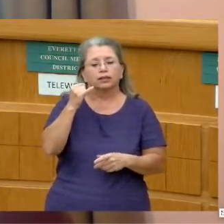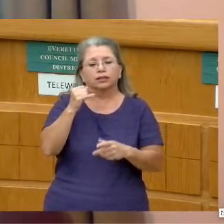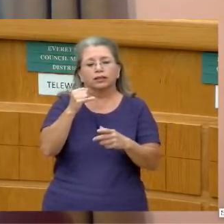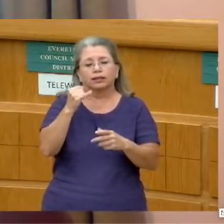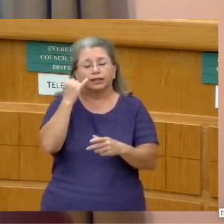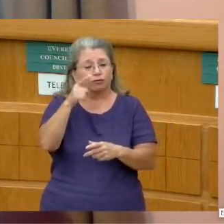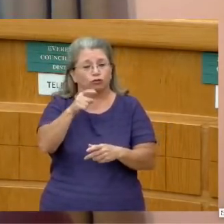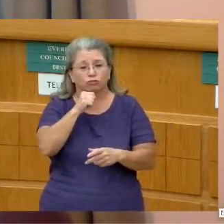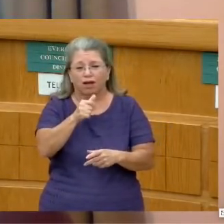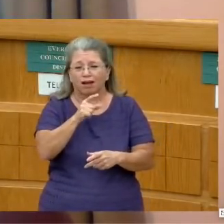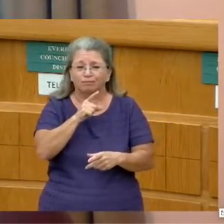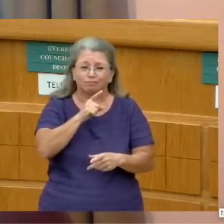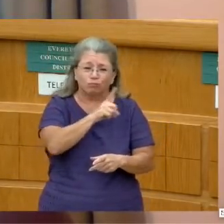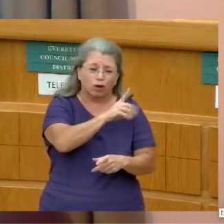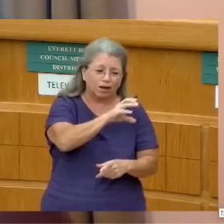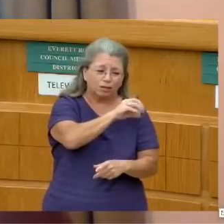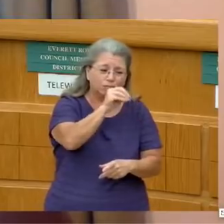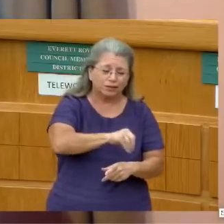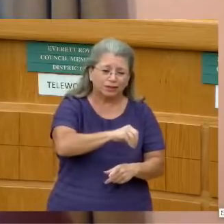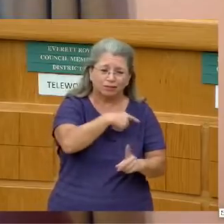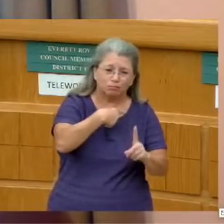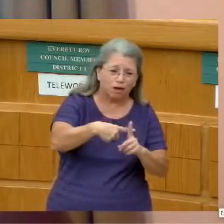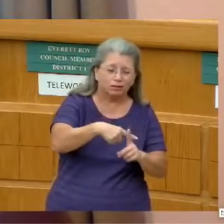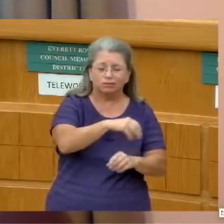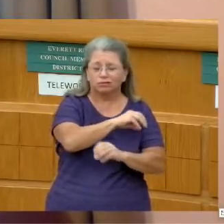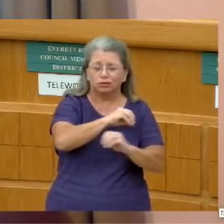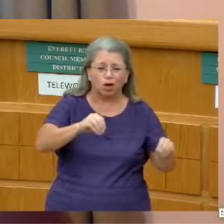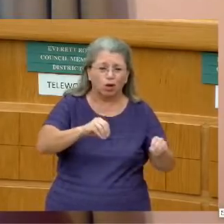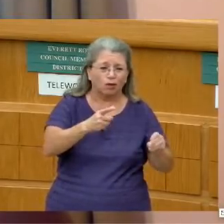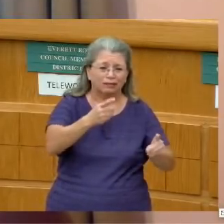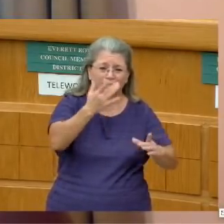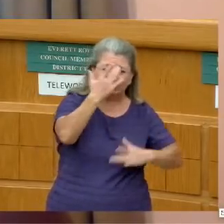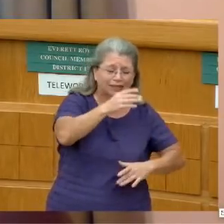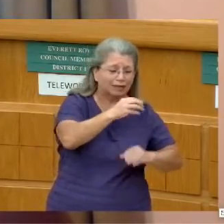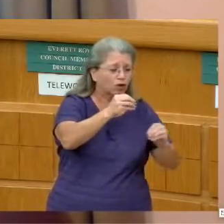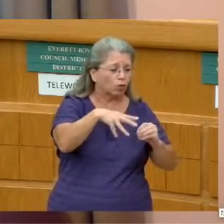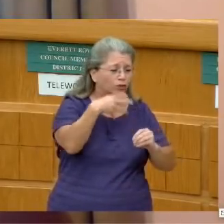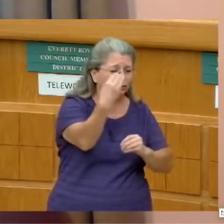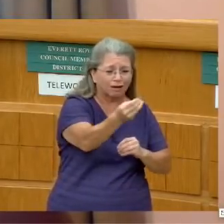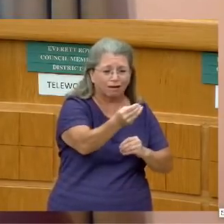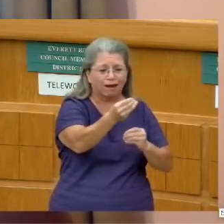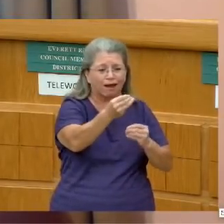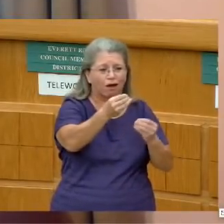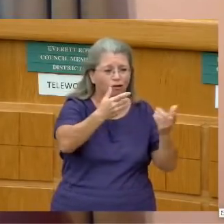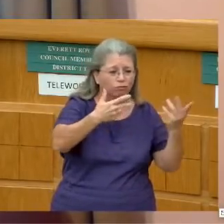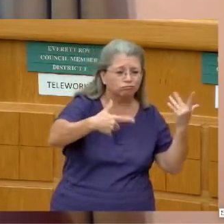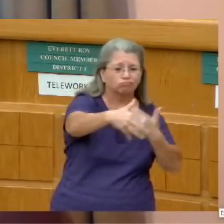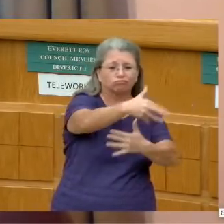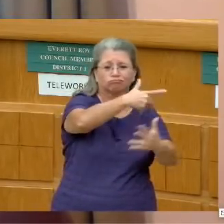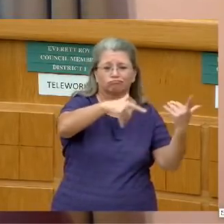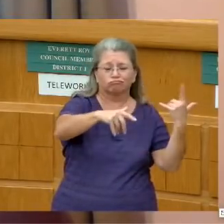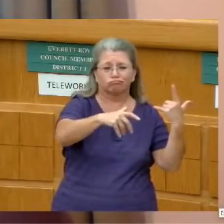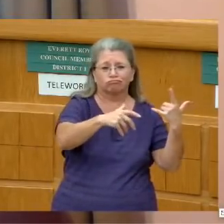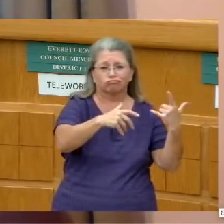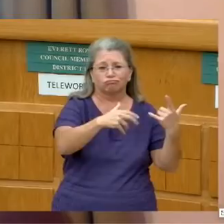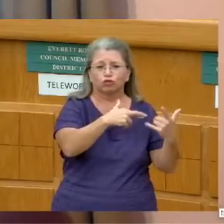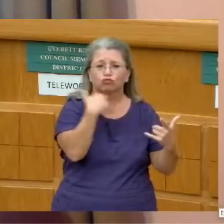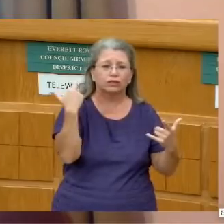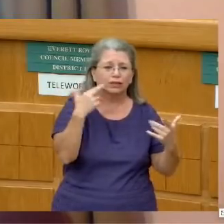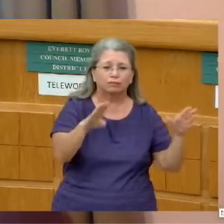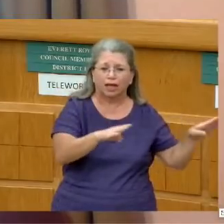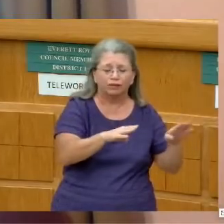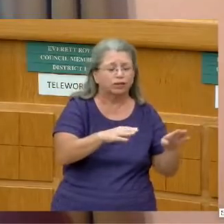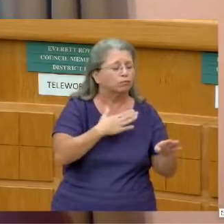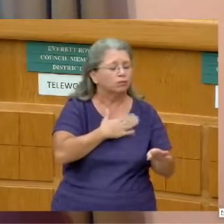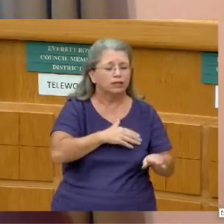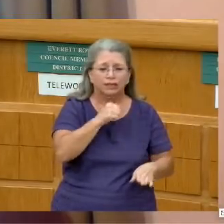no one there is sick and no one has been out in large crowds practicing risky behavior, please do not invite